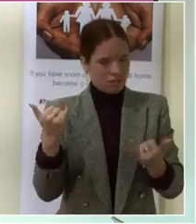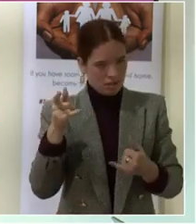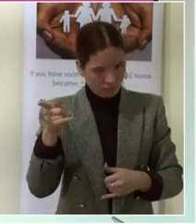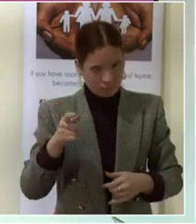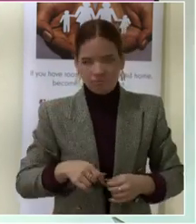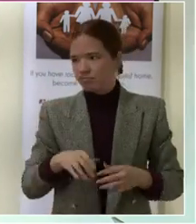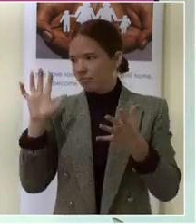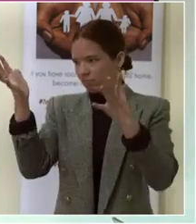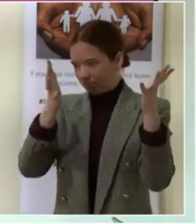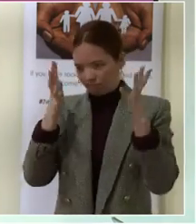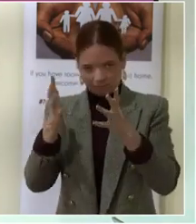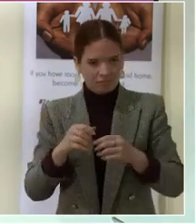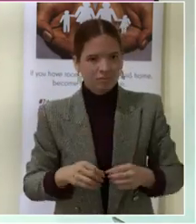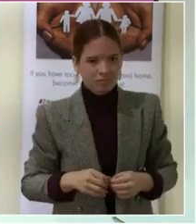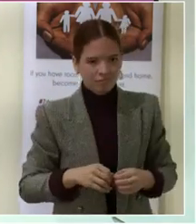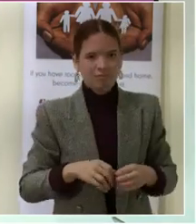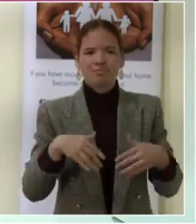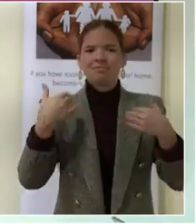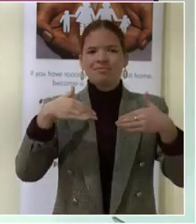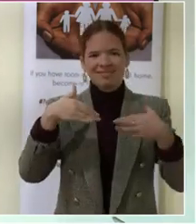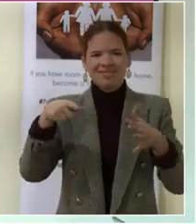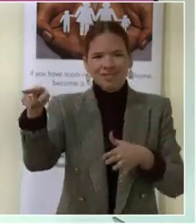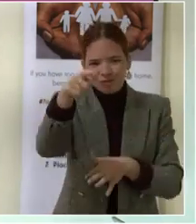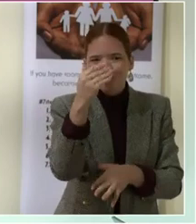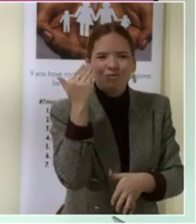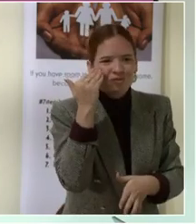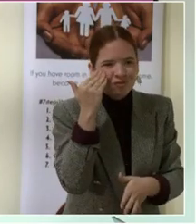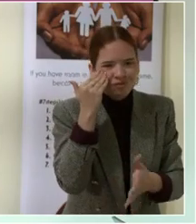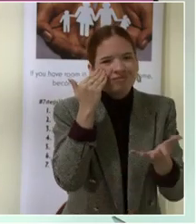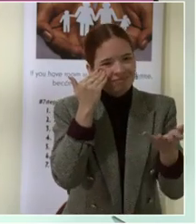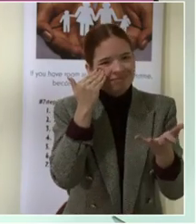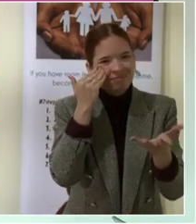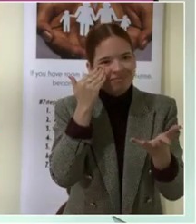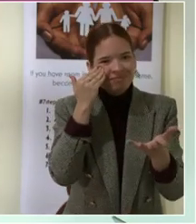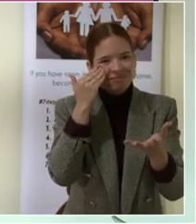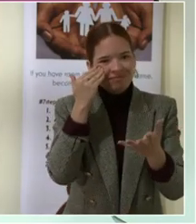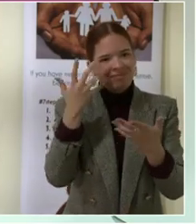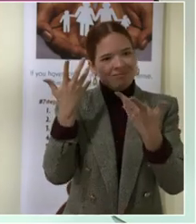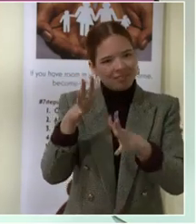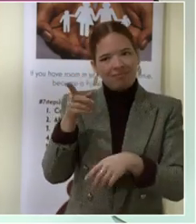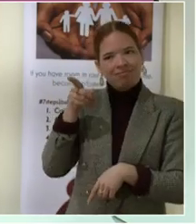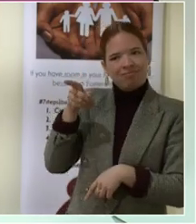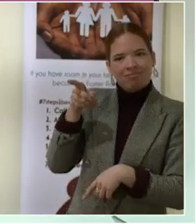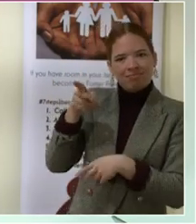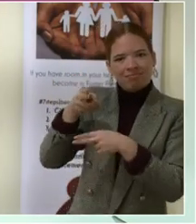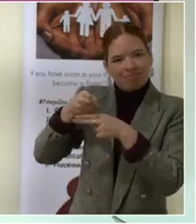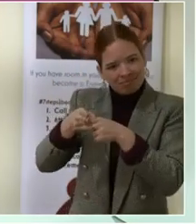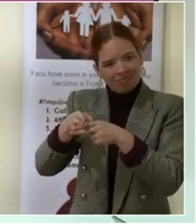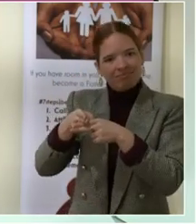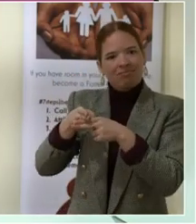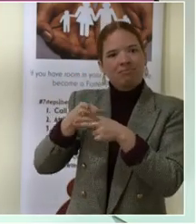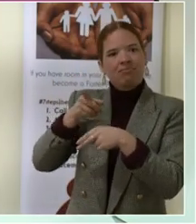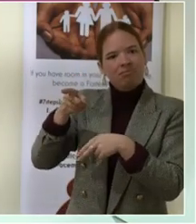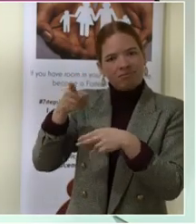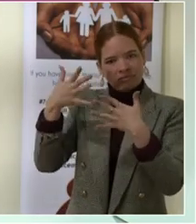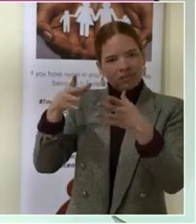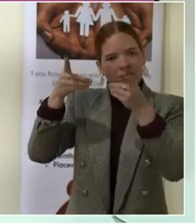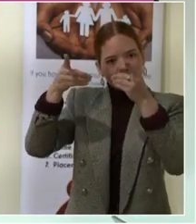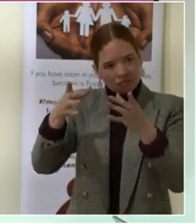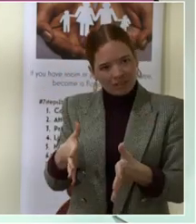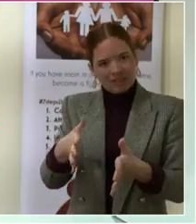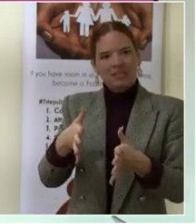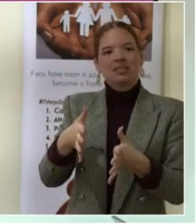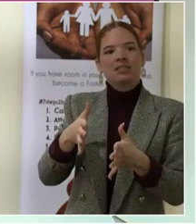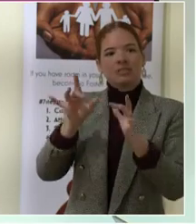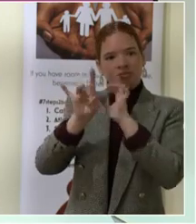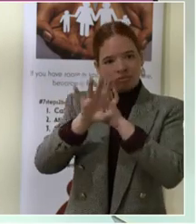So you will know that I named Linda the inaugural director of the Office of Gun Violence Prevention, where she